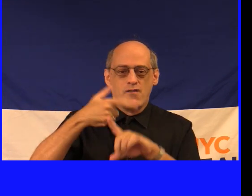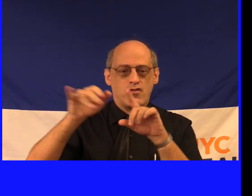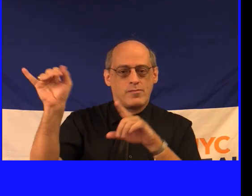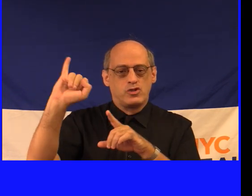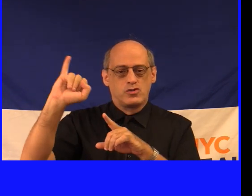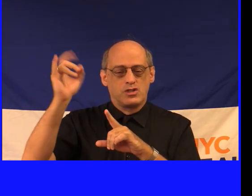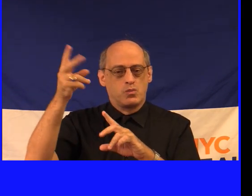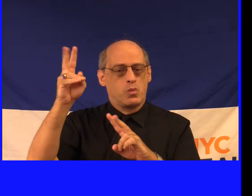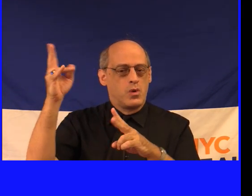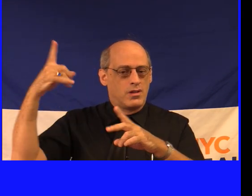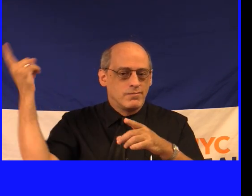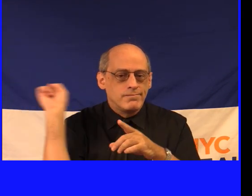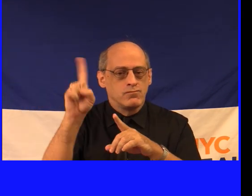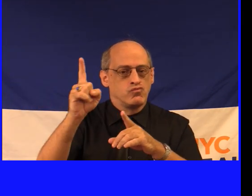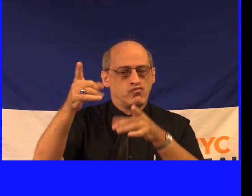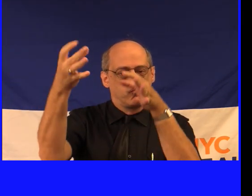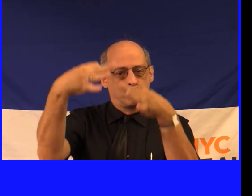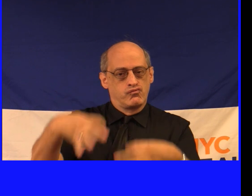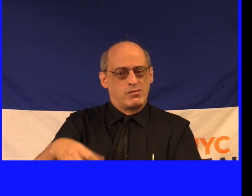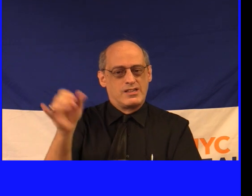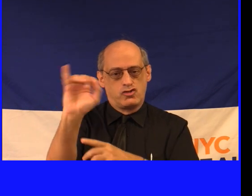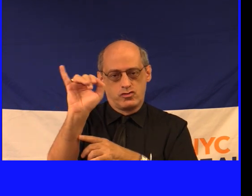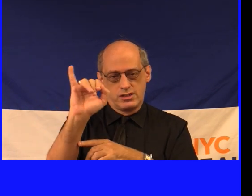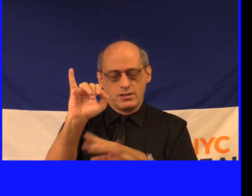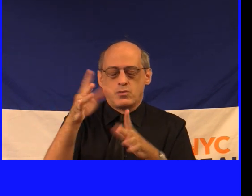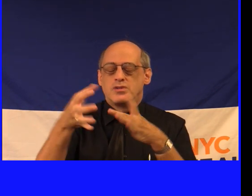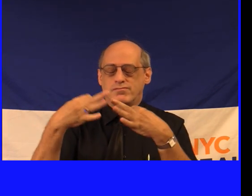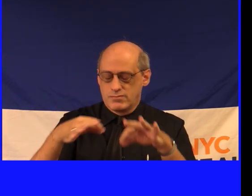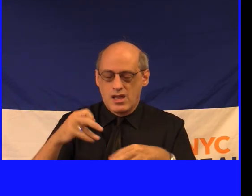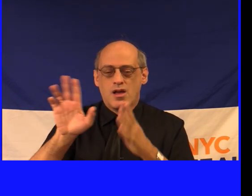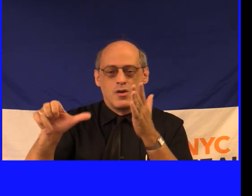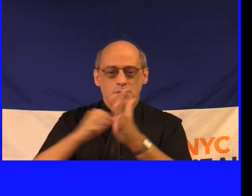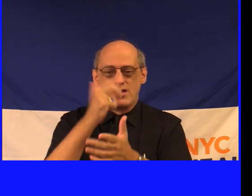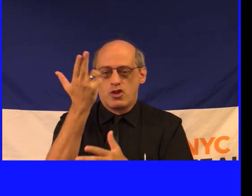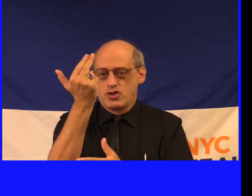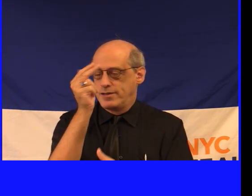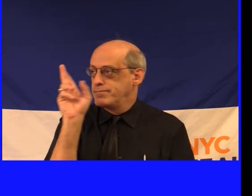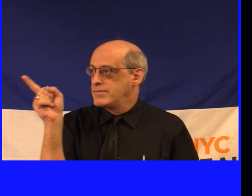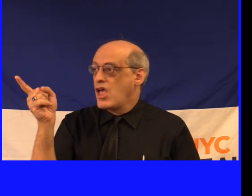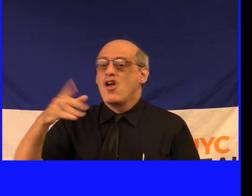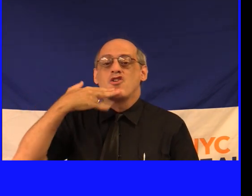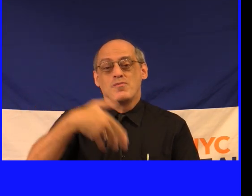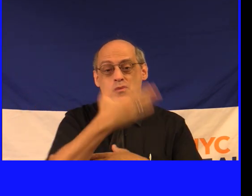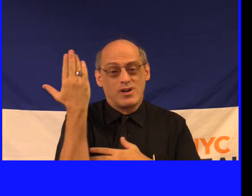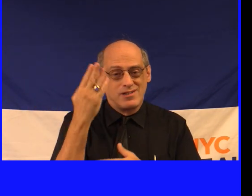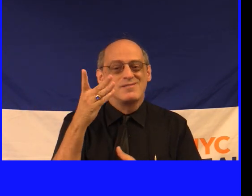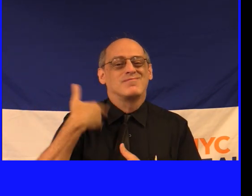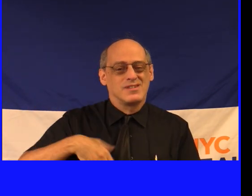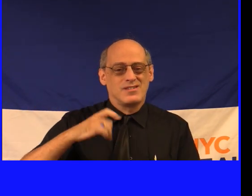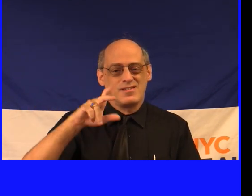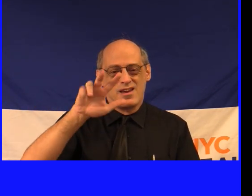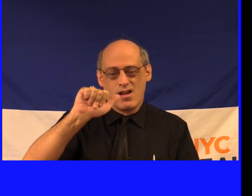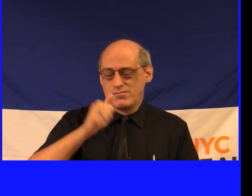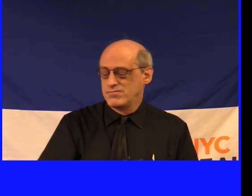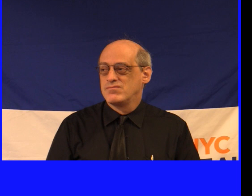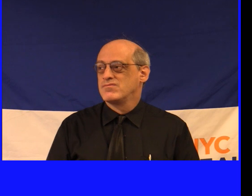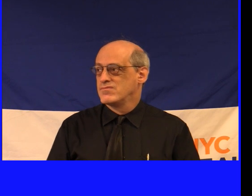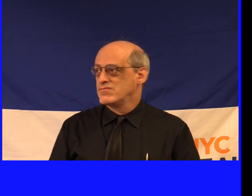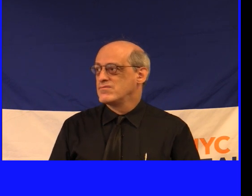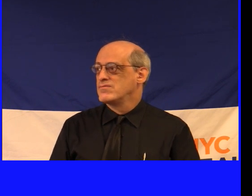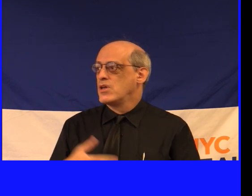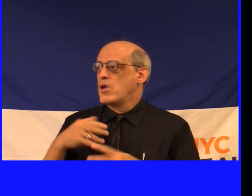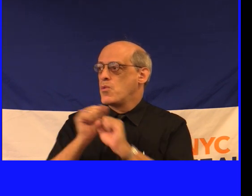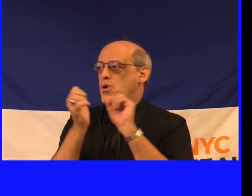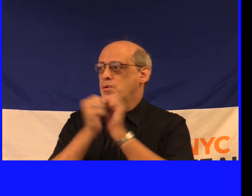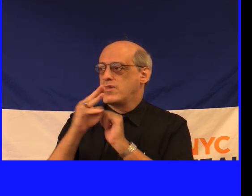slide 13 on the Metro Plus side. Great, and good morning. This is Dana Wilson, the audit partner who's working with